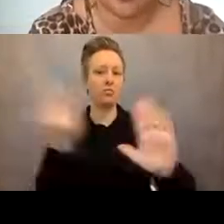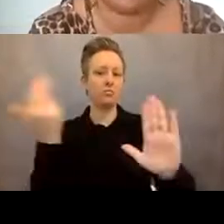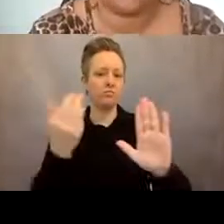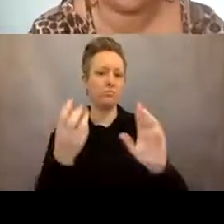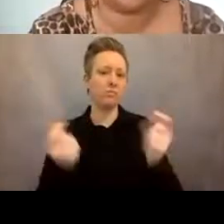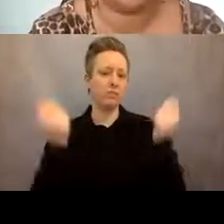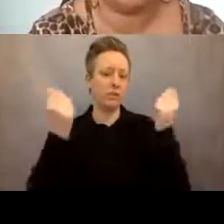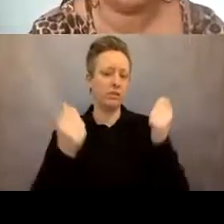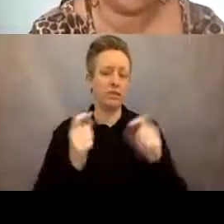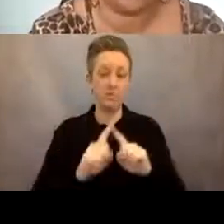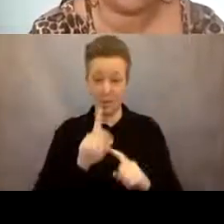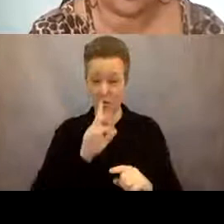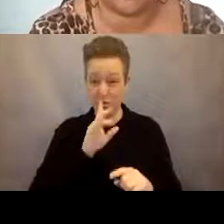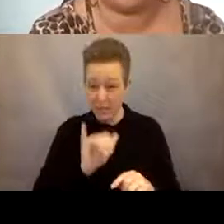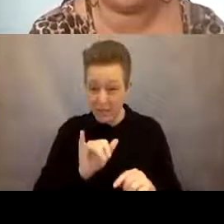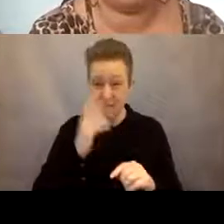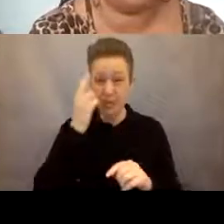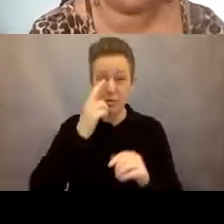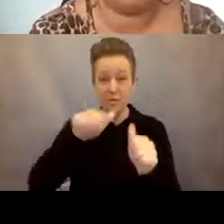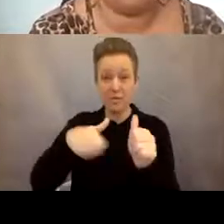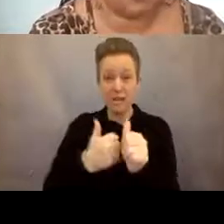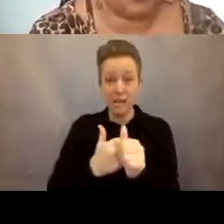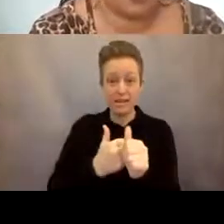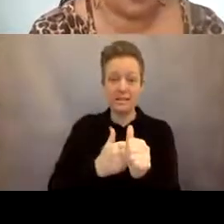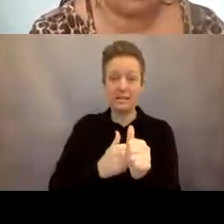not actually things like,